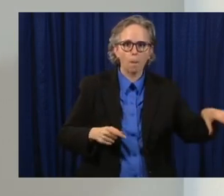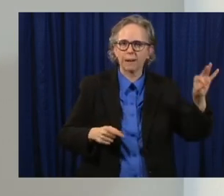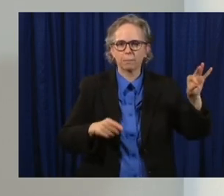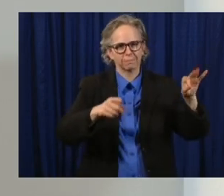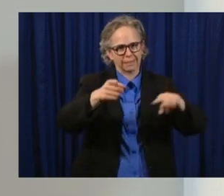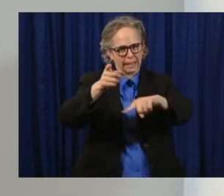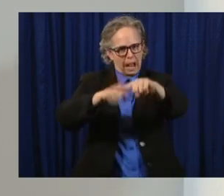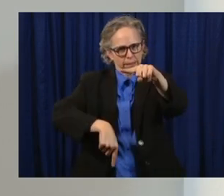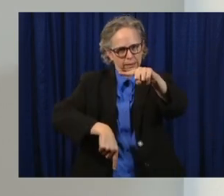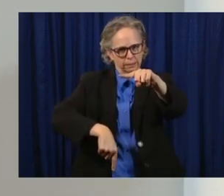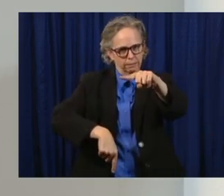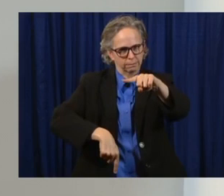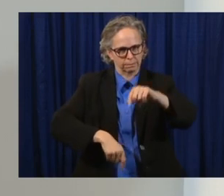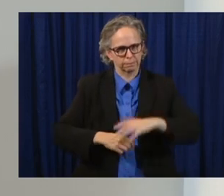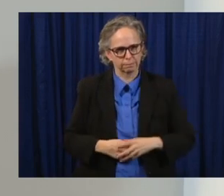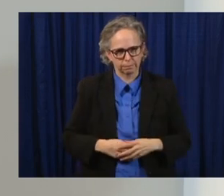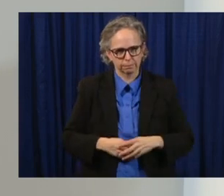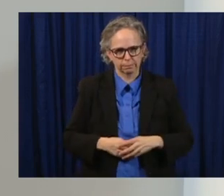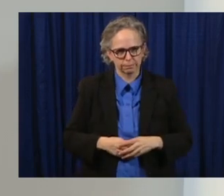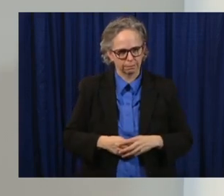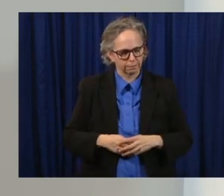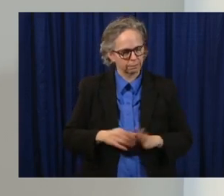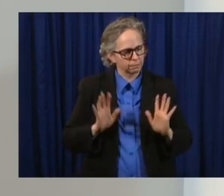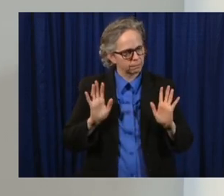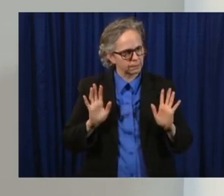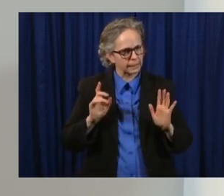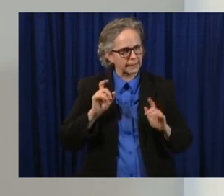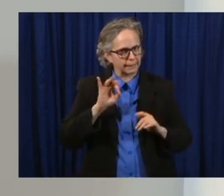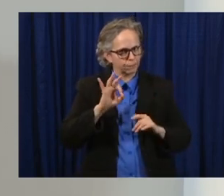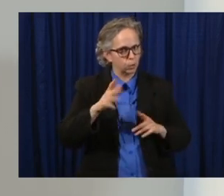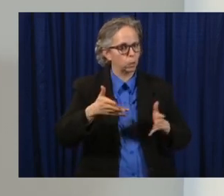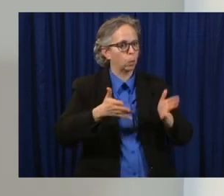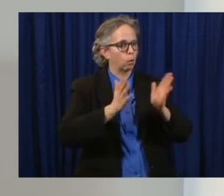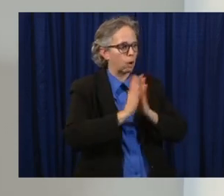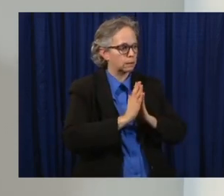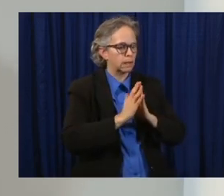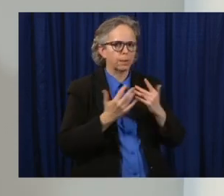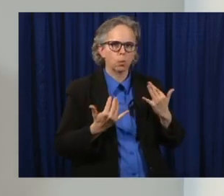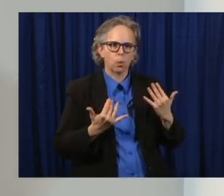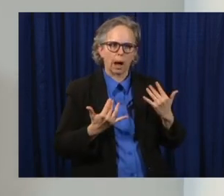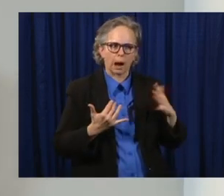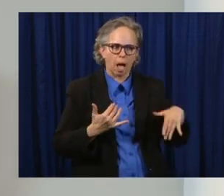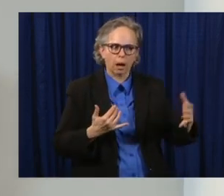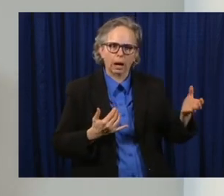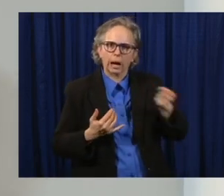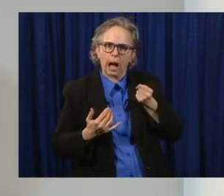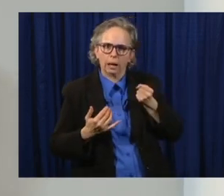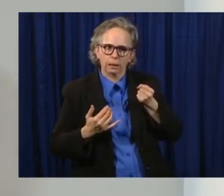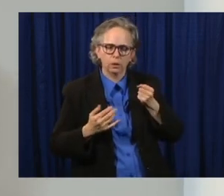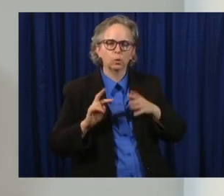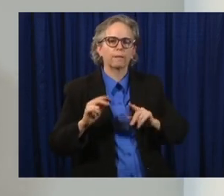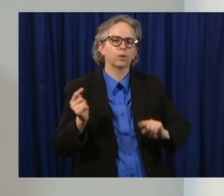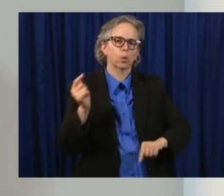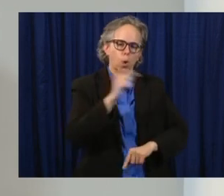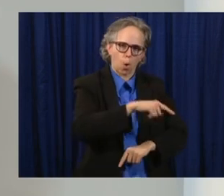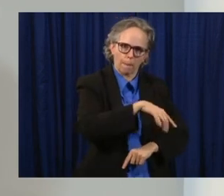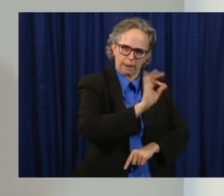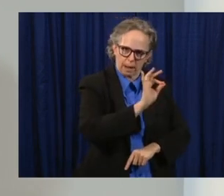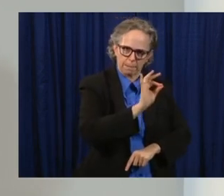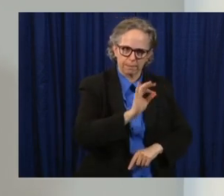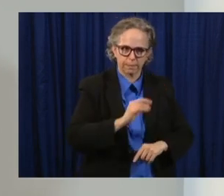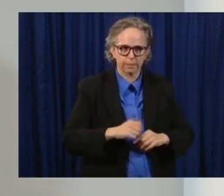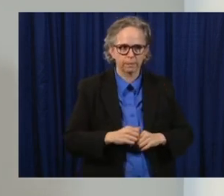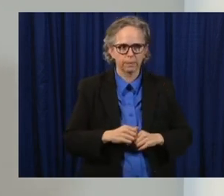for people that requested one and didn't get one. They can go to the ballot. They can go to the Board of Elections and pick